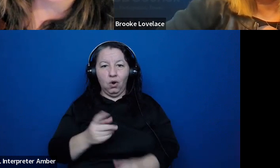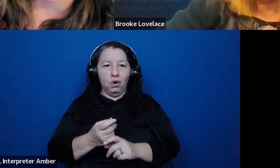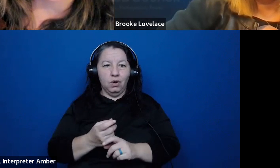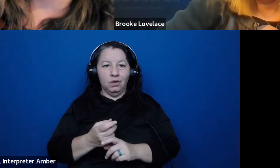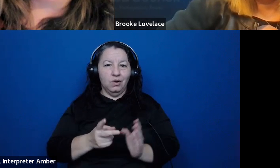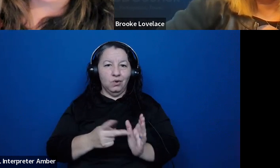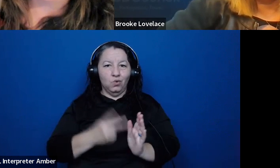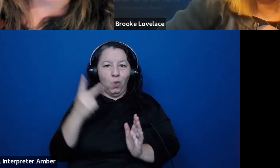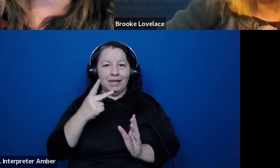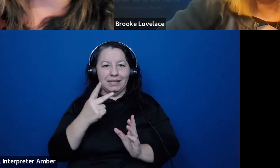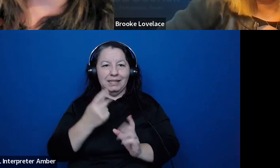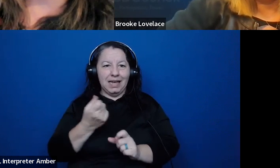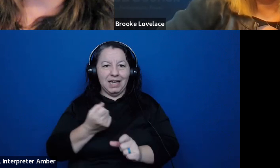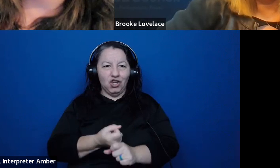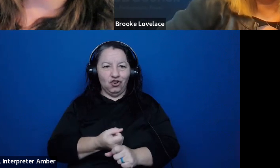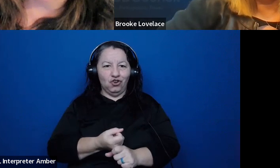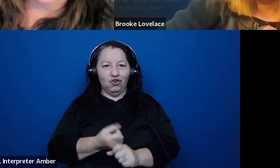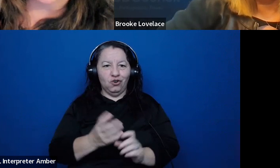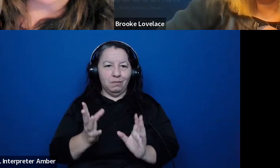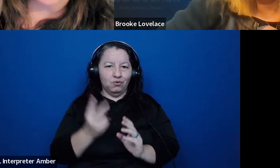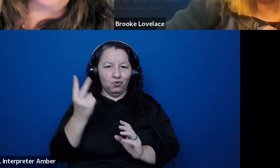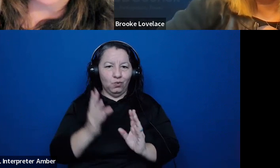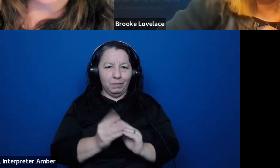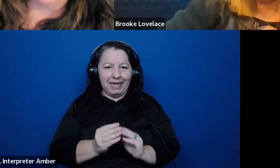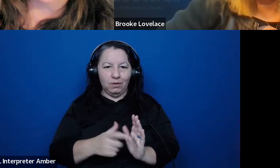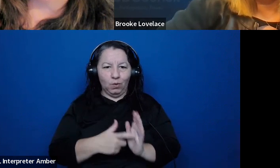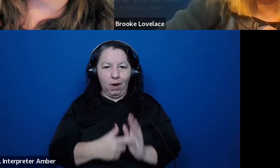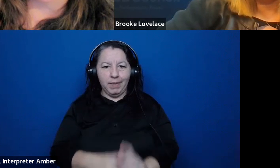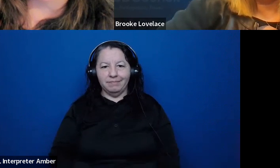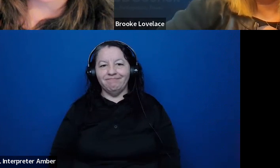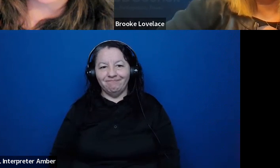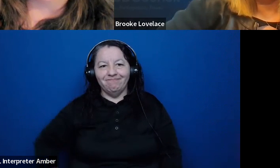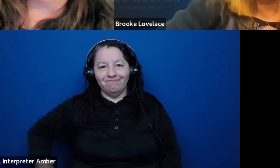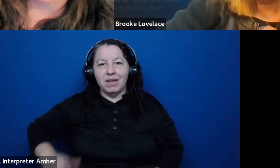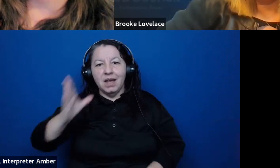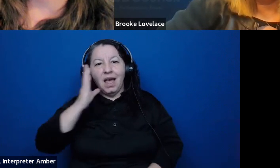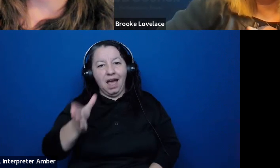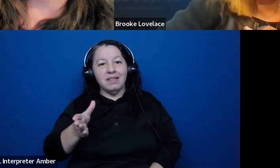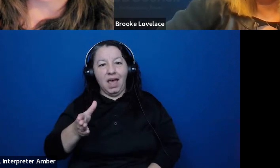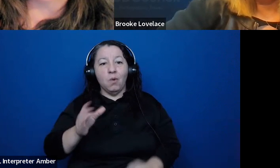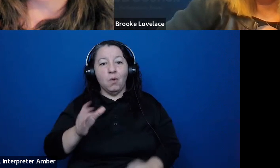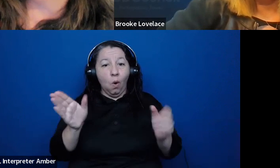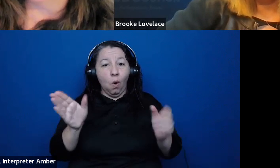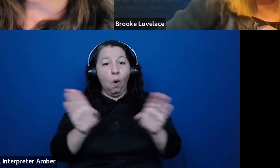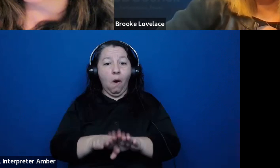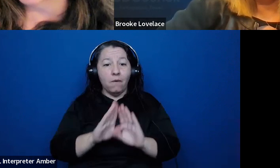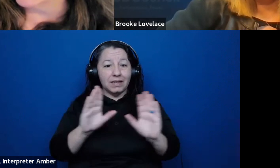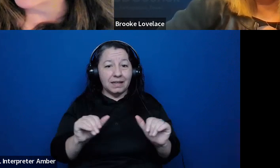that counts as their 2 meetings. So they will shut off the system over the lunch hour and then start back